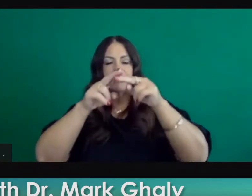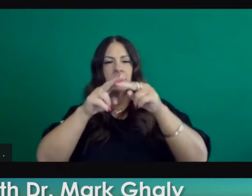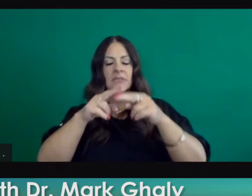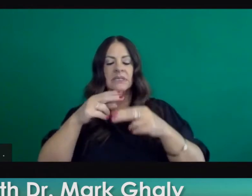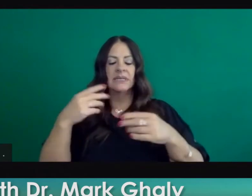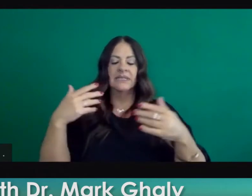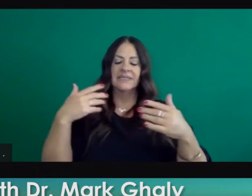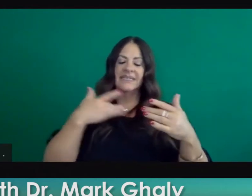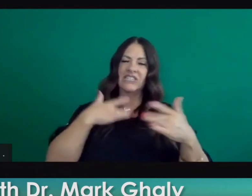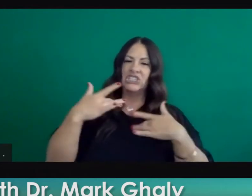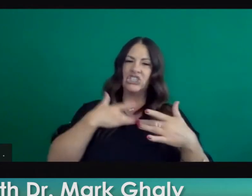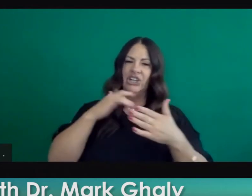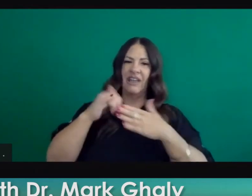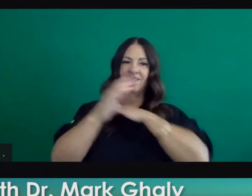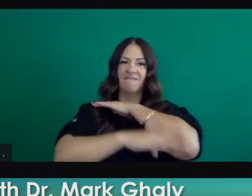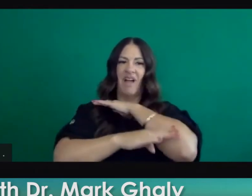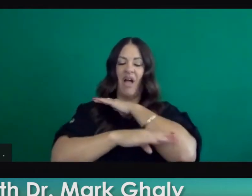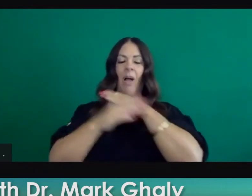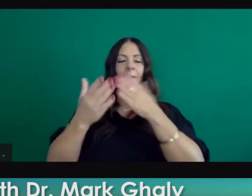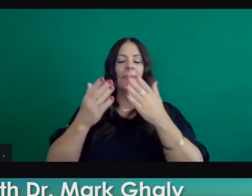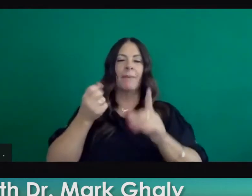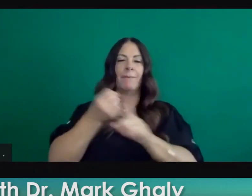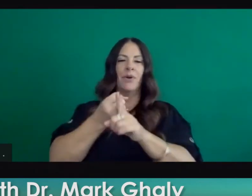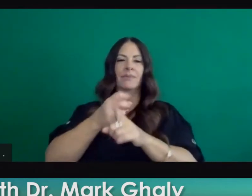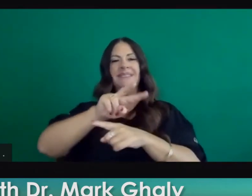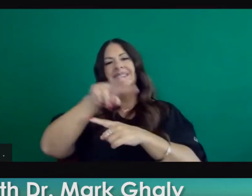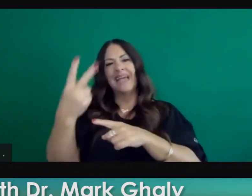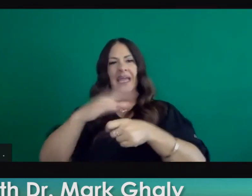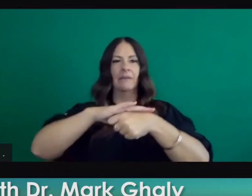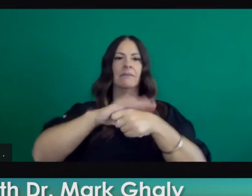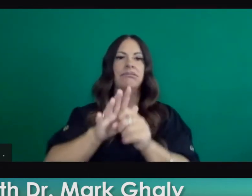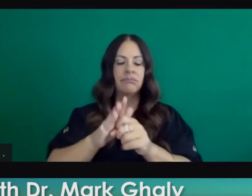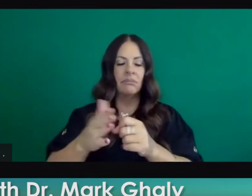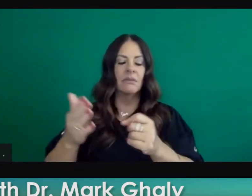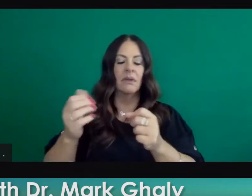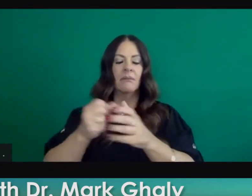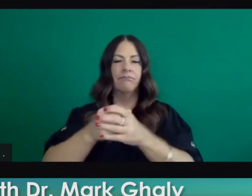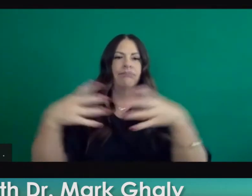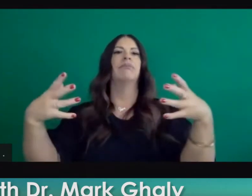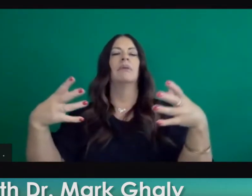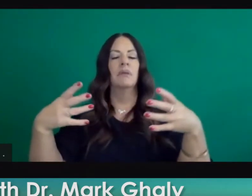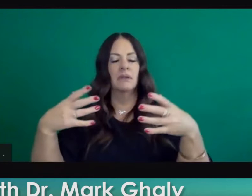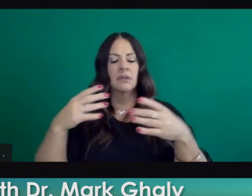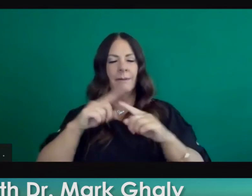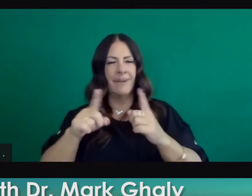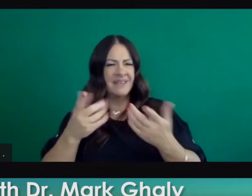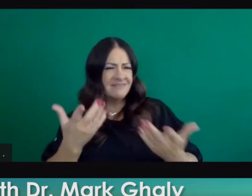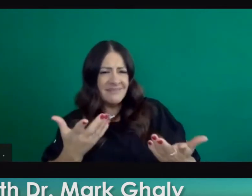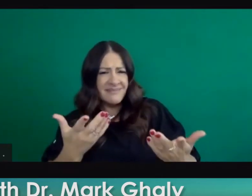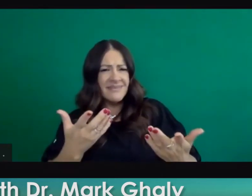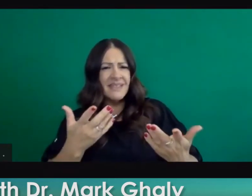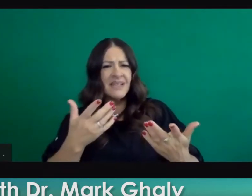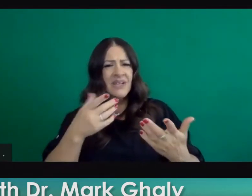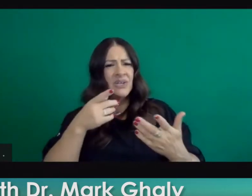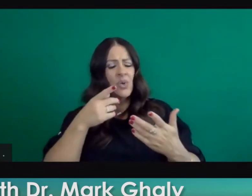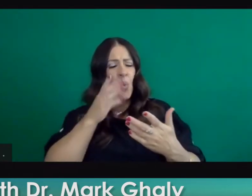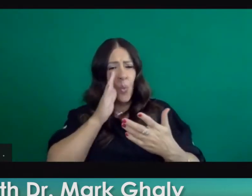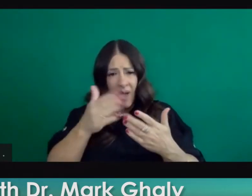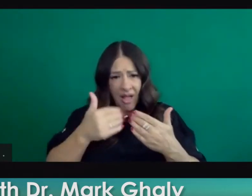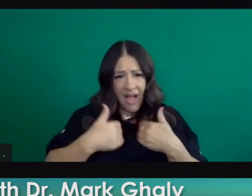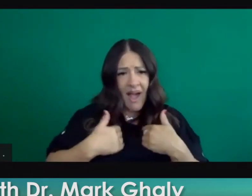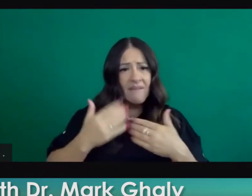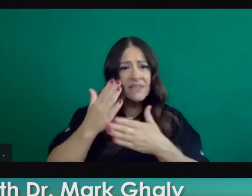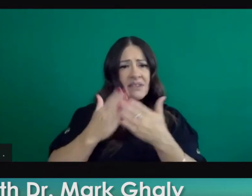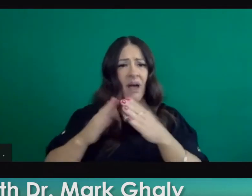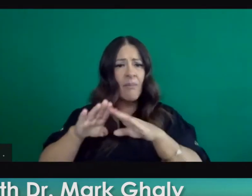fall. So what kind of guidance is out there on convention centers, and is there a certain tier they're going to open, and have you